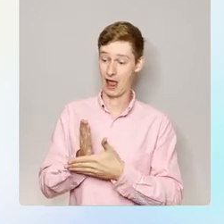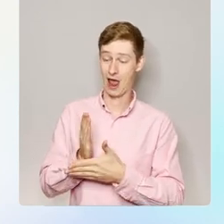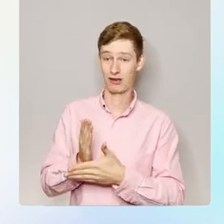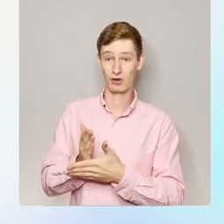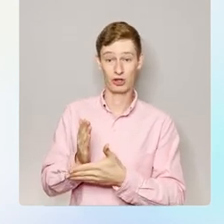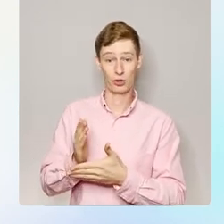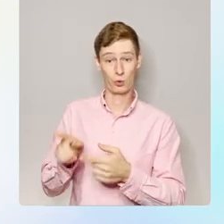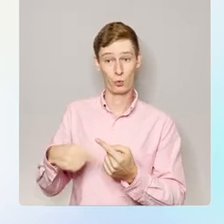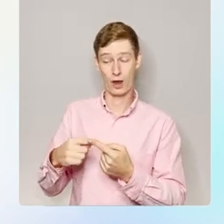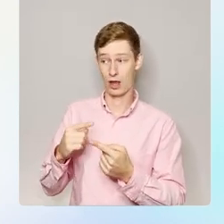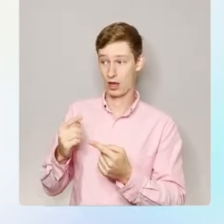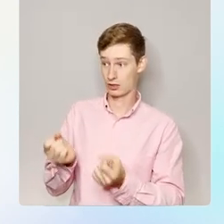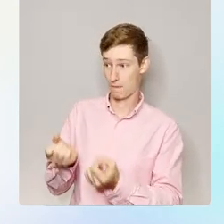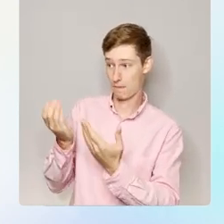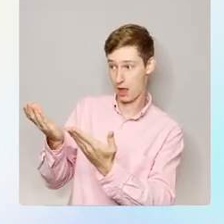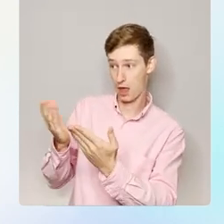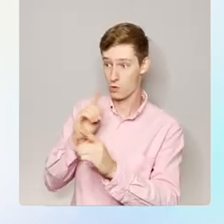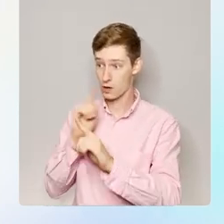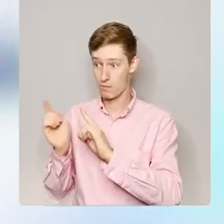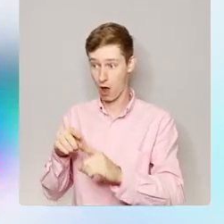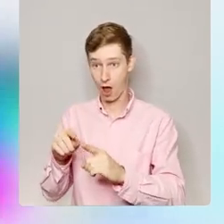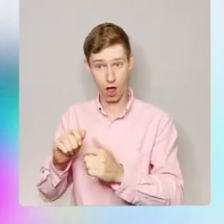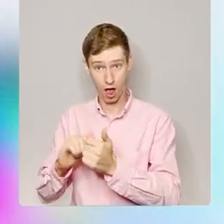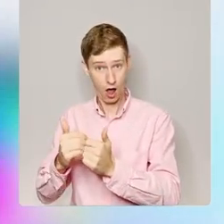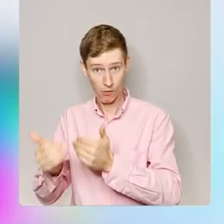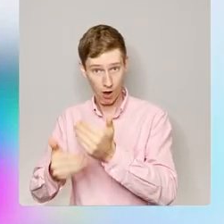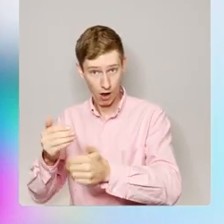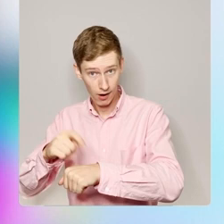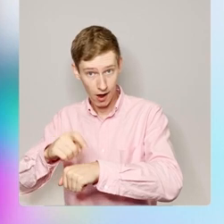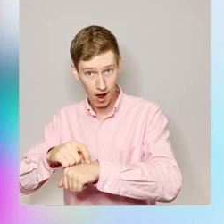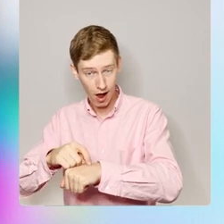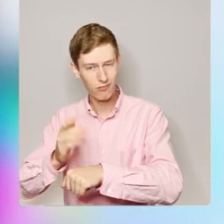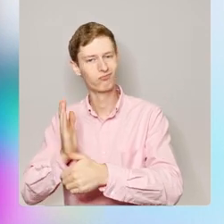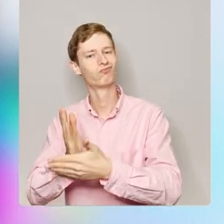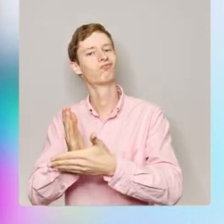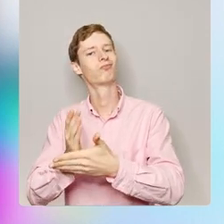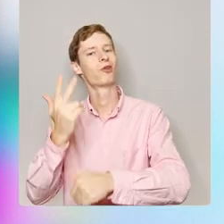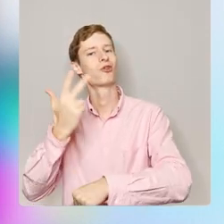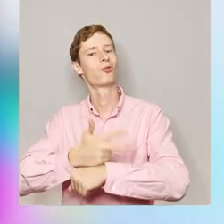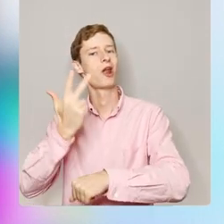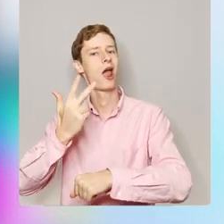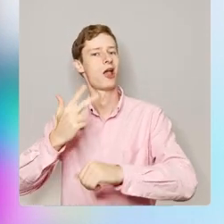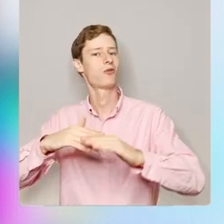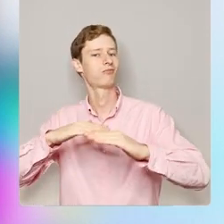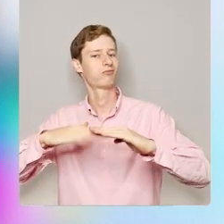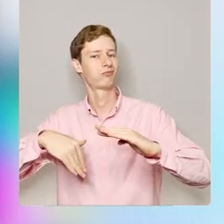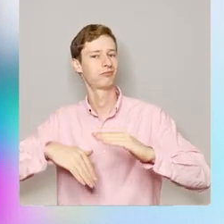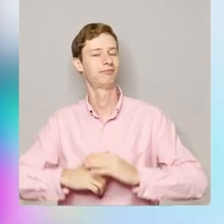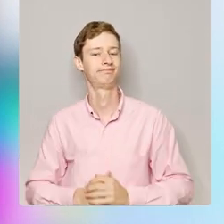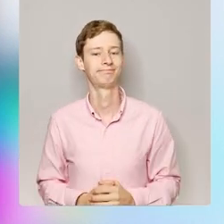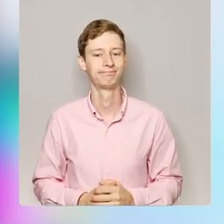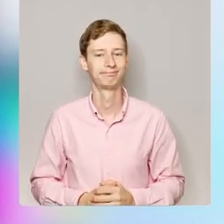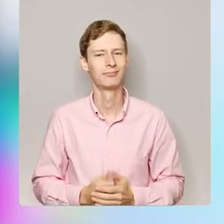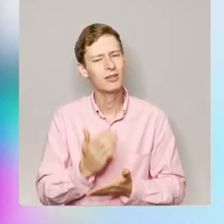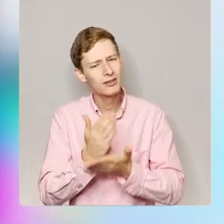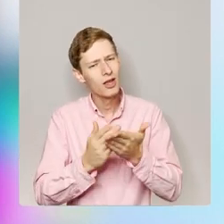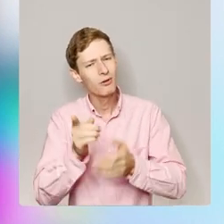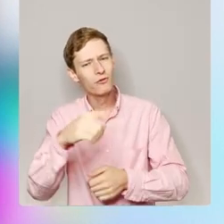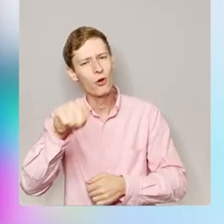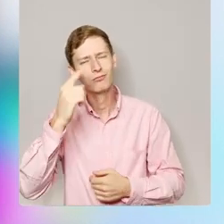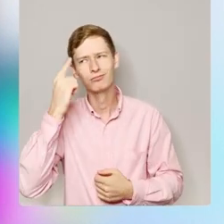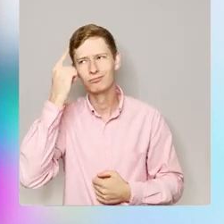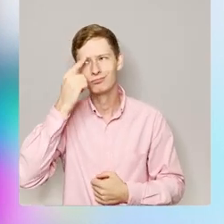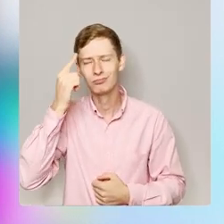submission to response is now less than 3 days. Now, I know that there are some of you out there who are wondering,